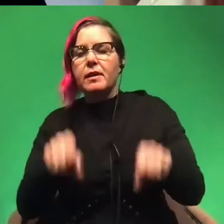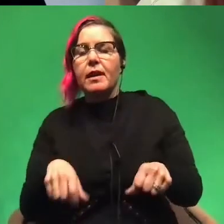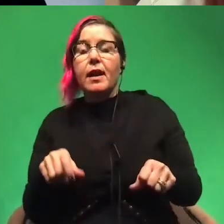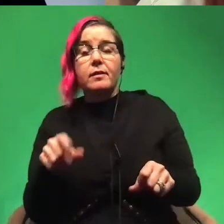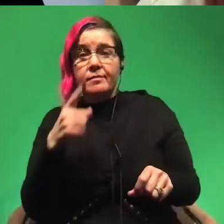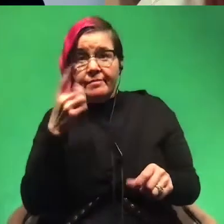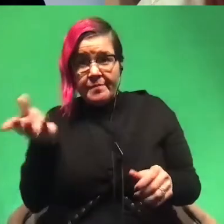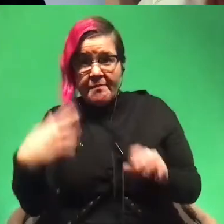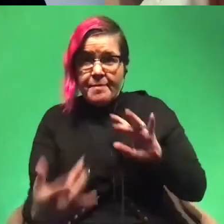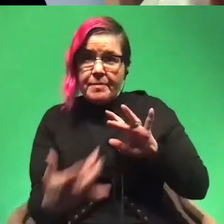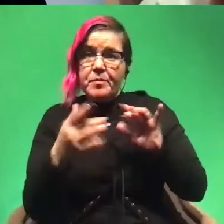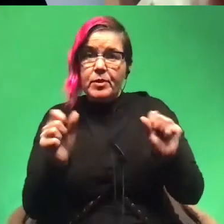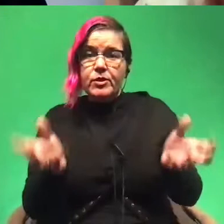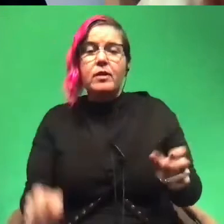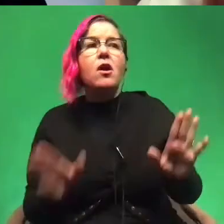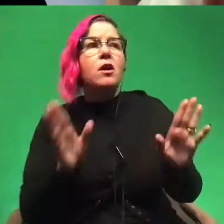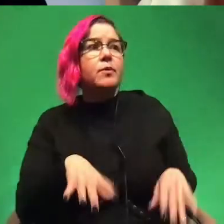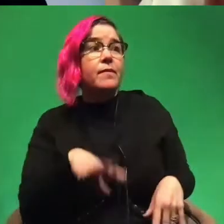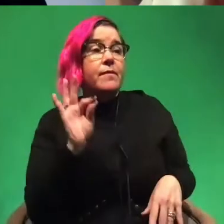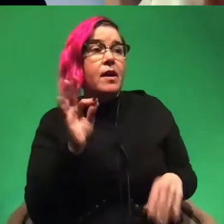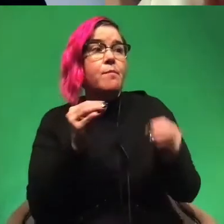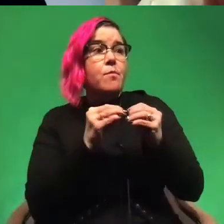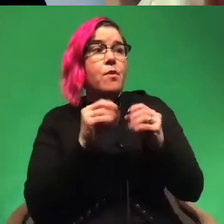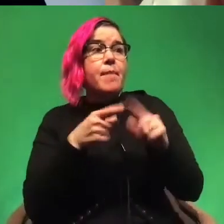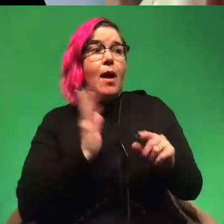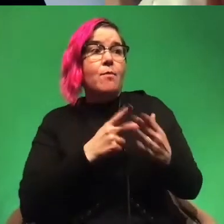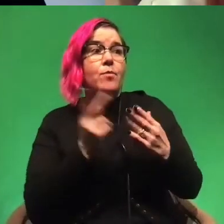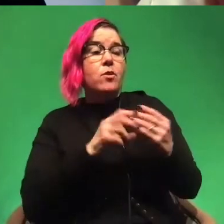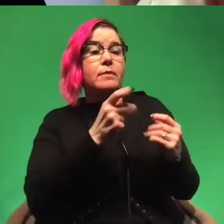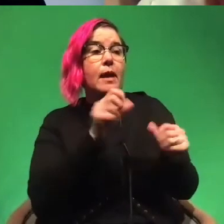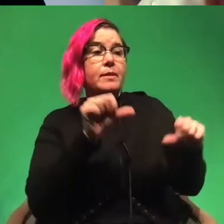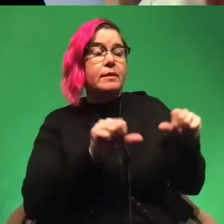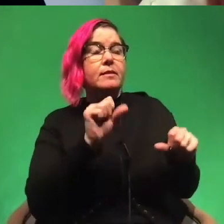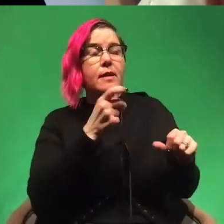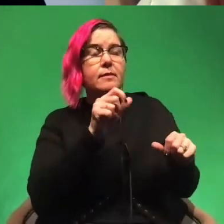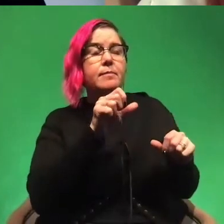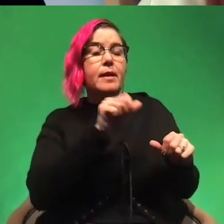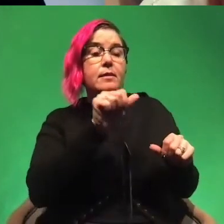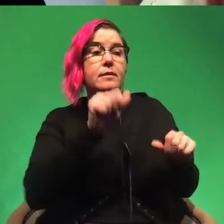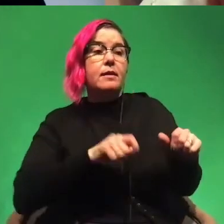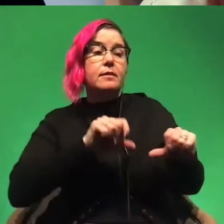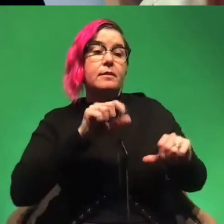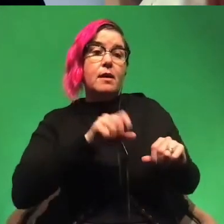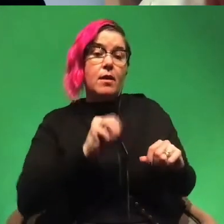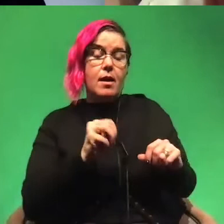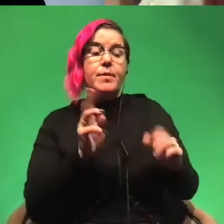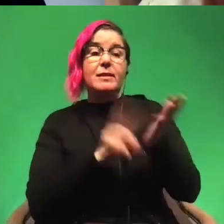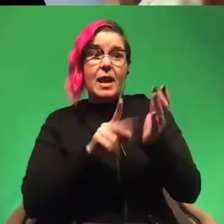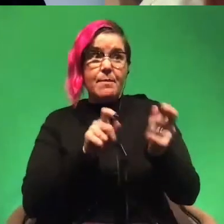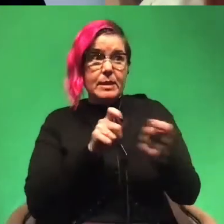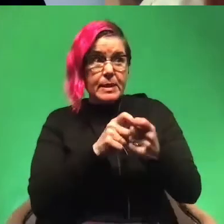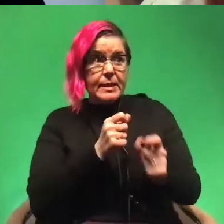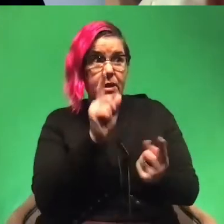me and we'll talk. Awesome. And you can find more about our program, Skype a Scientist, at skypeascientist.com. You can sign up for specific